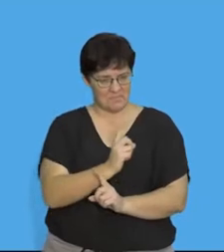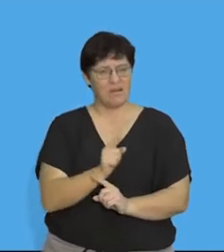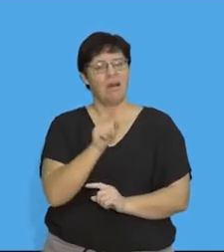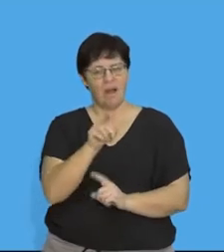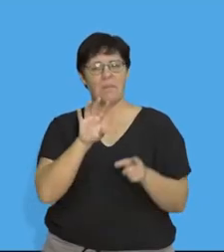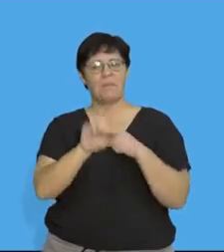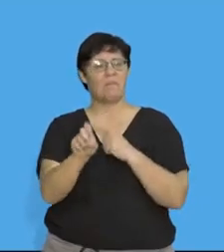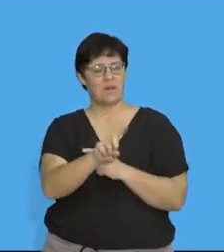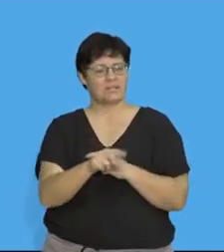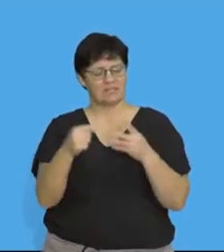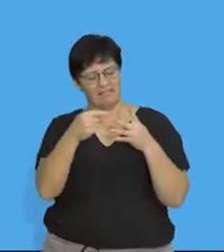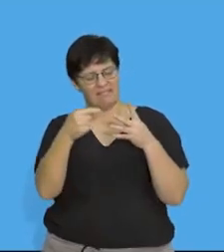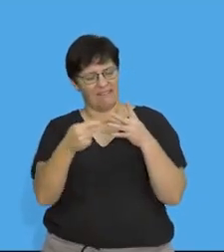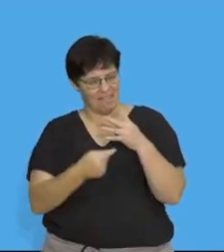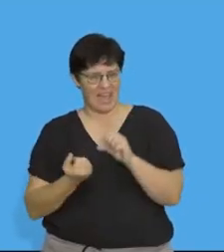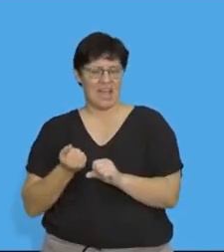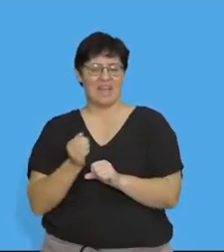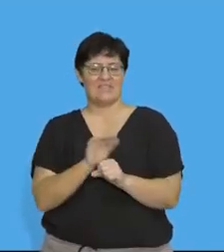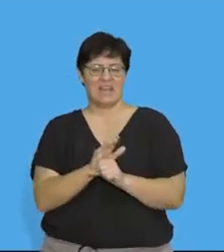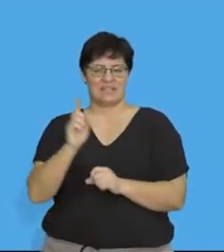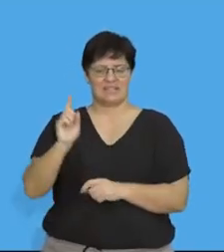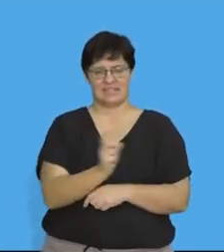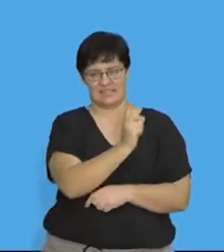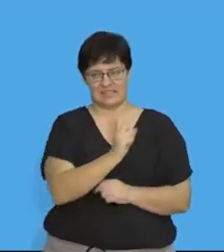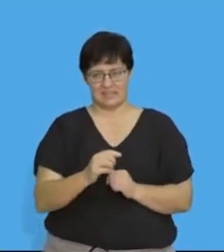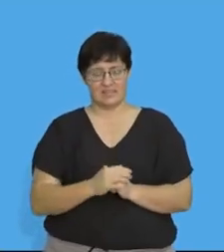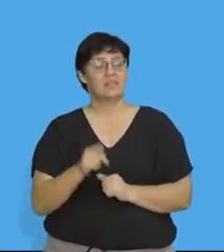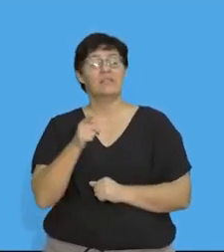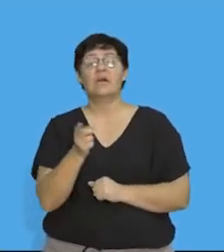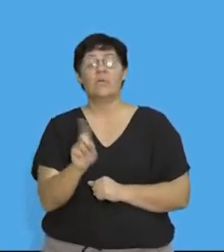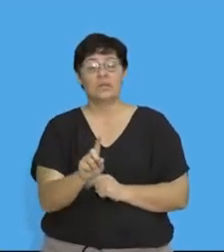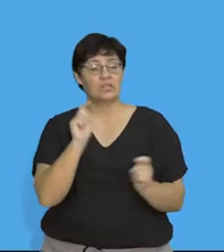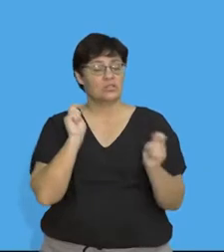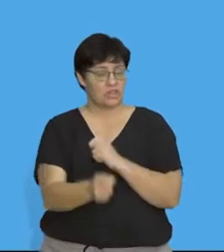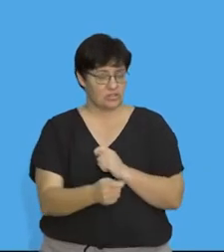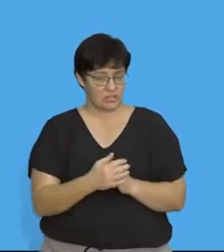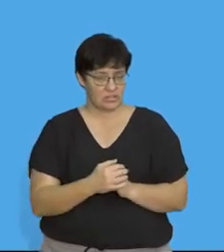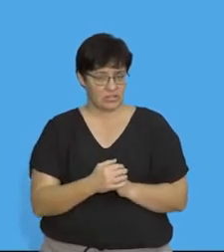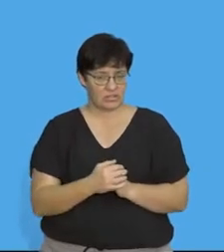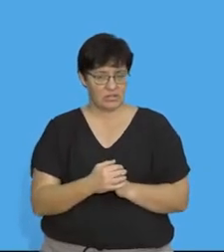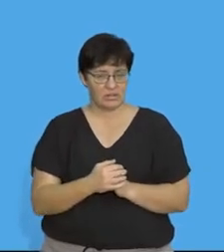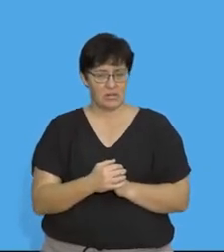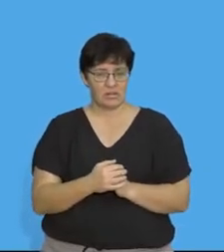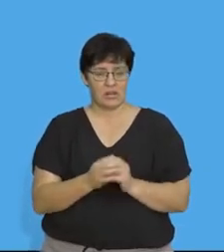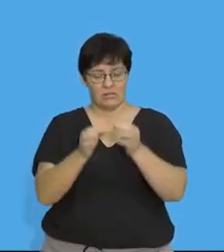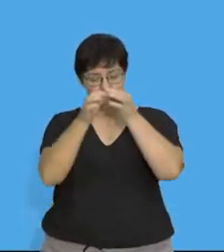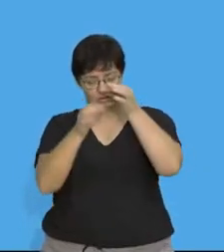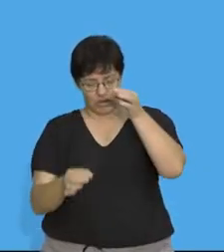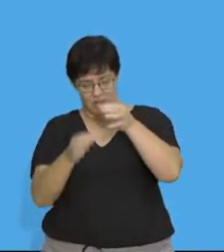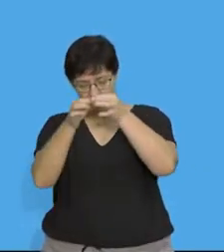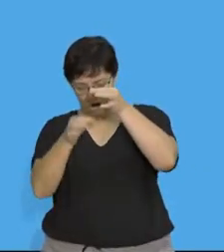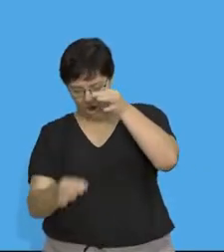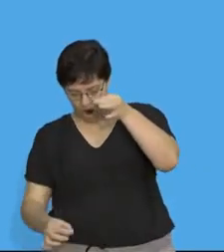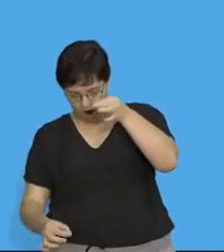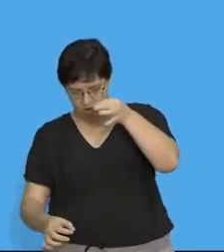there were factors that affected the pendulum, and one of the factors that changed was the length of the string. And